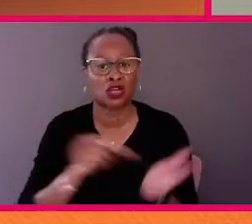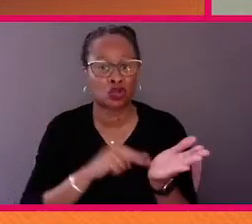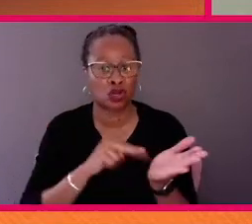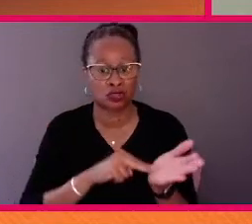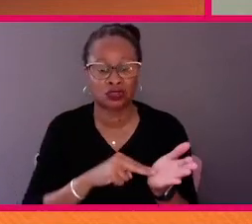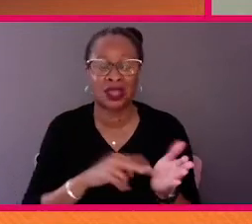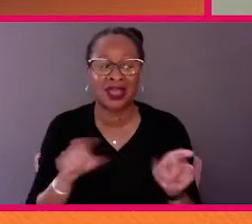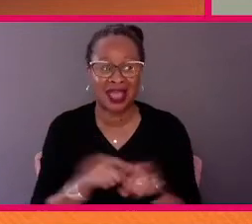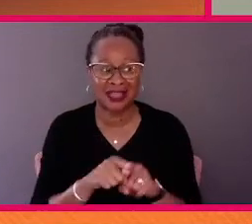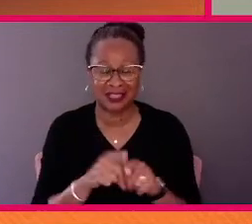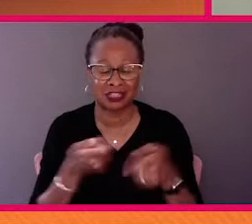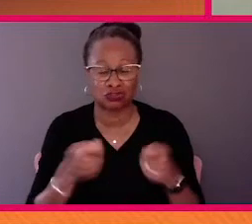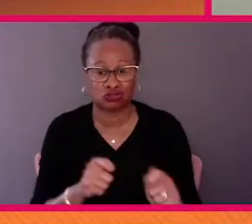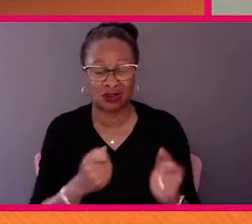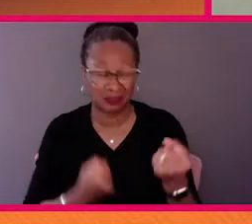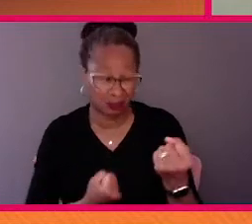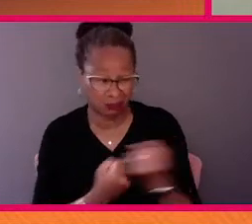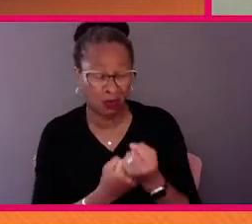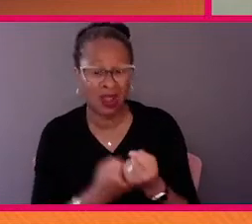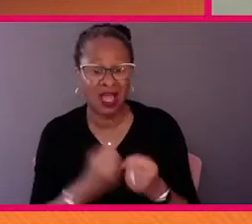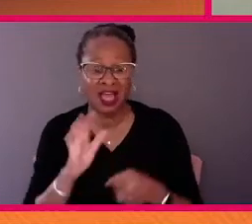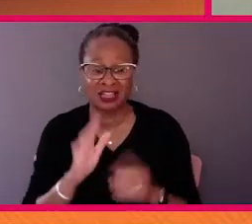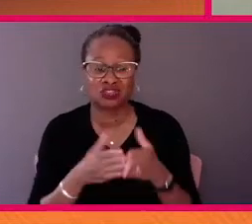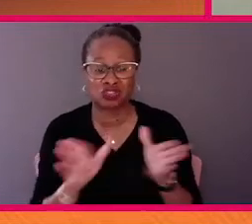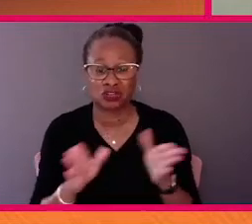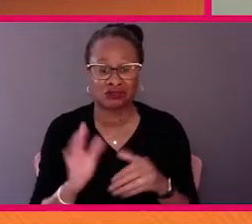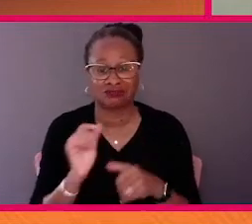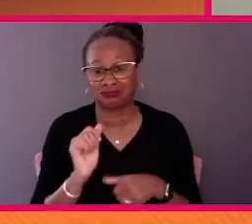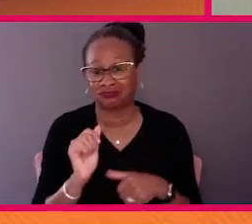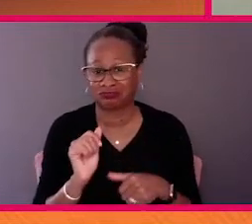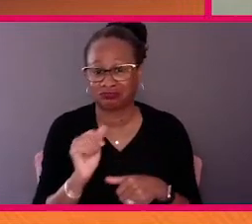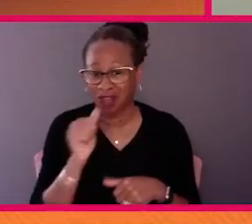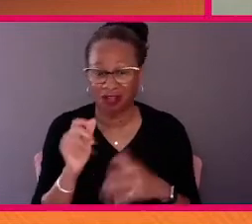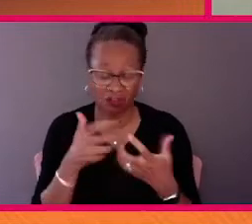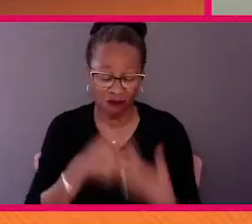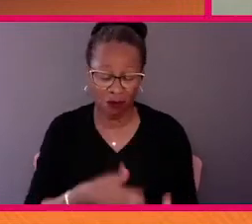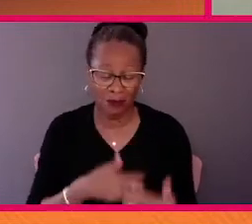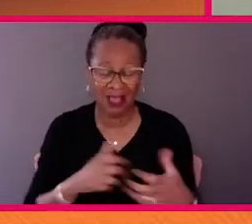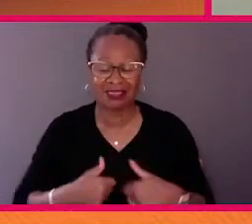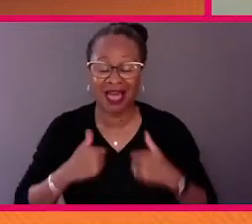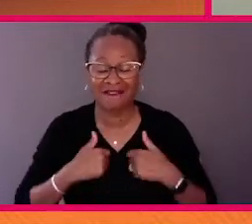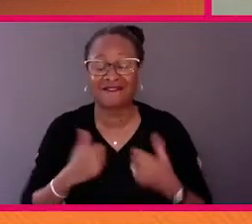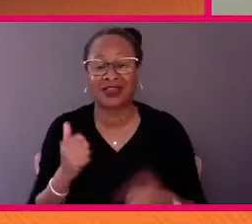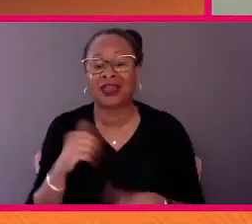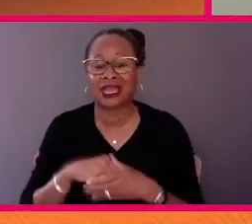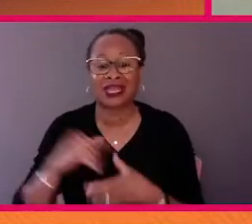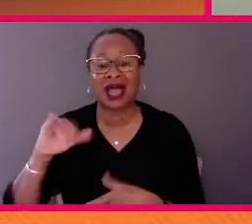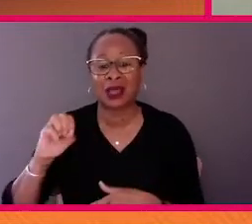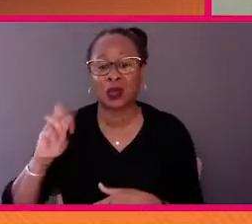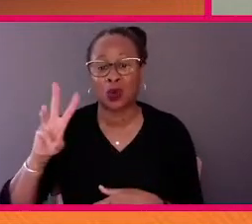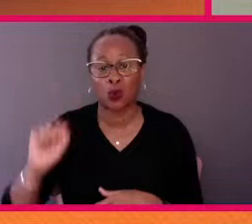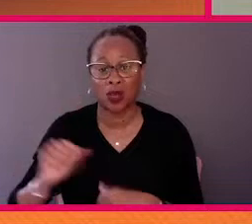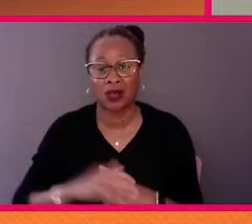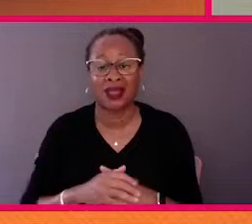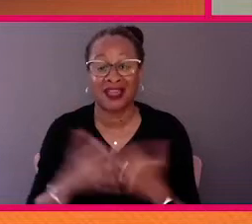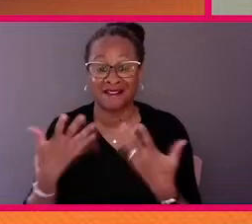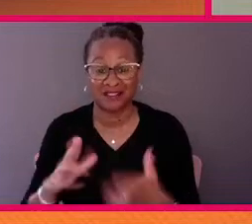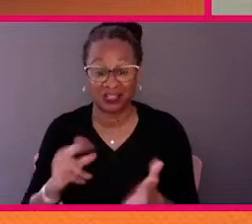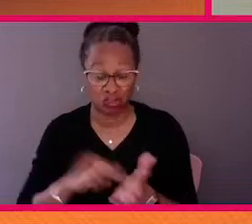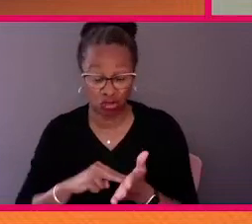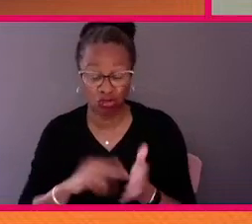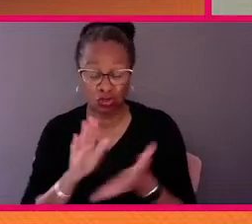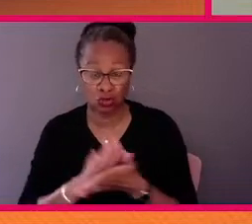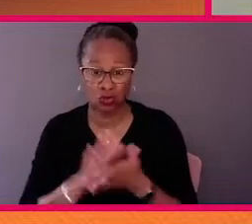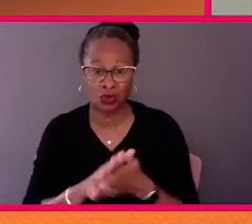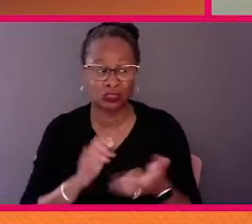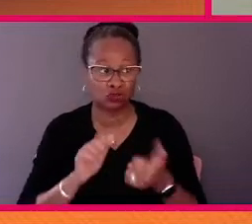life in rural Iowa. After graduating from nursing school, they worked tirelessly to pass their license exam in hopes of